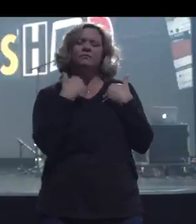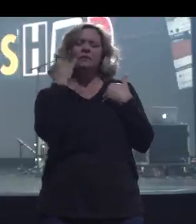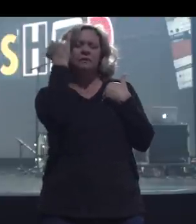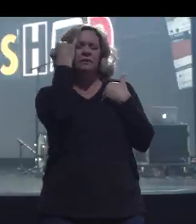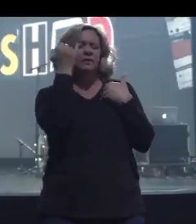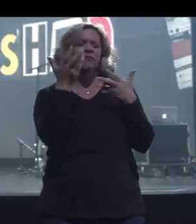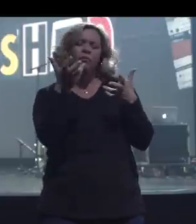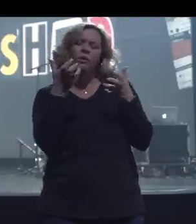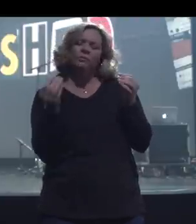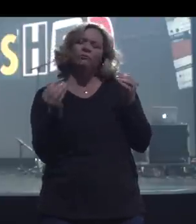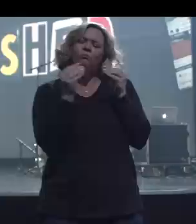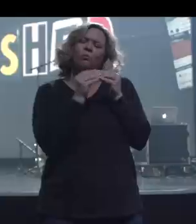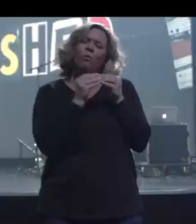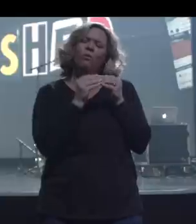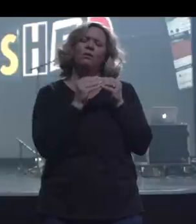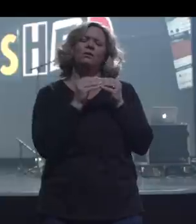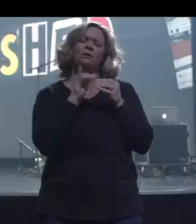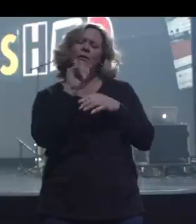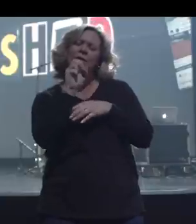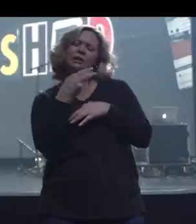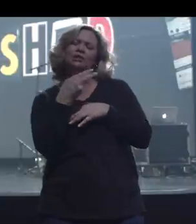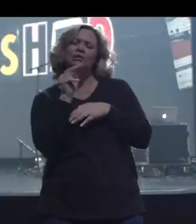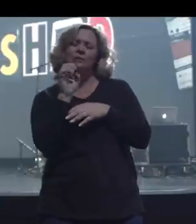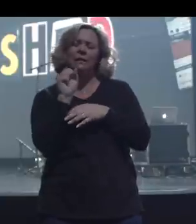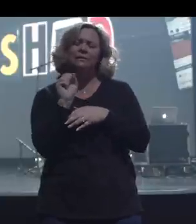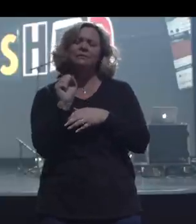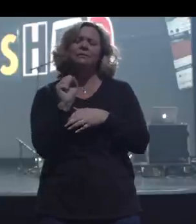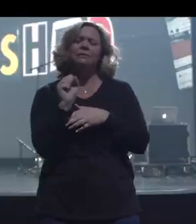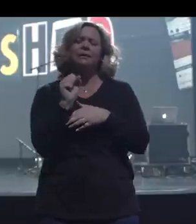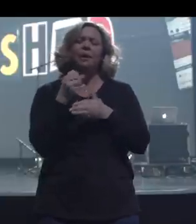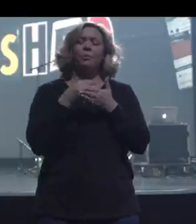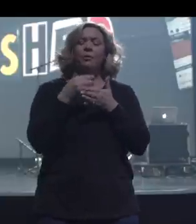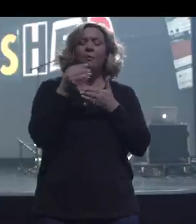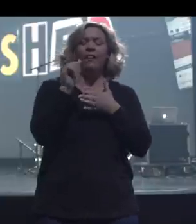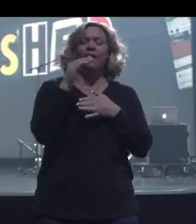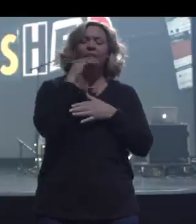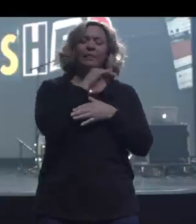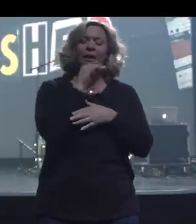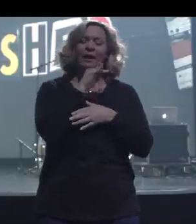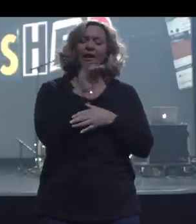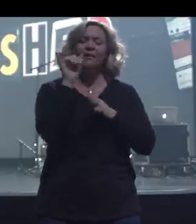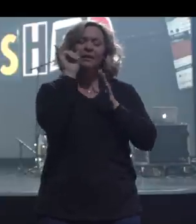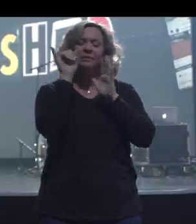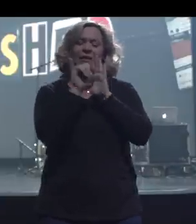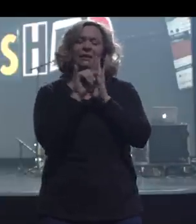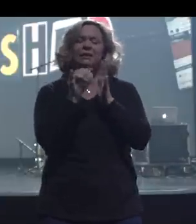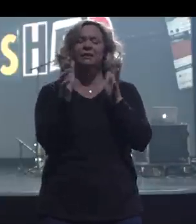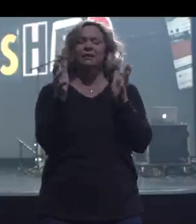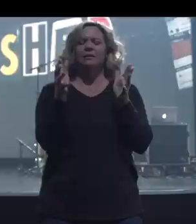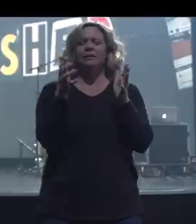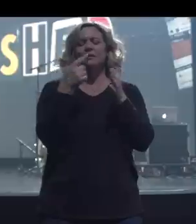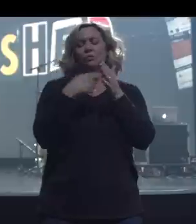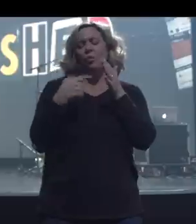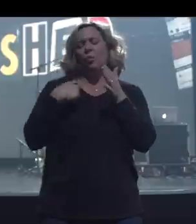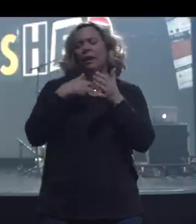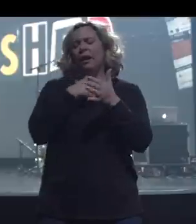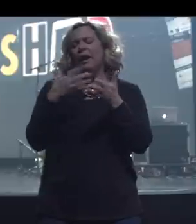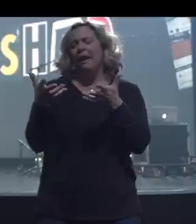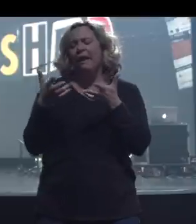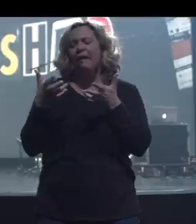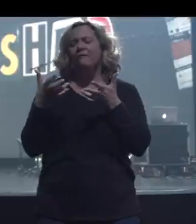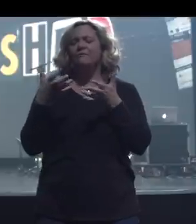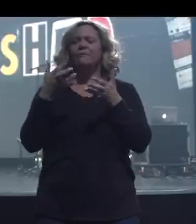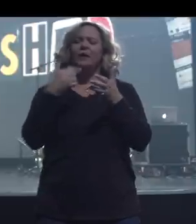of wanting more ishness. And we've bought into the lie that our identity is more in what we have and what we can consume